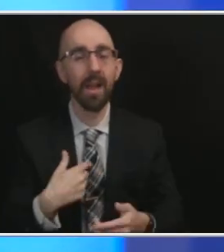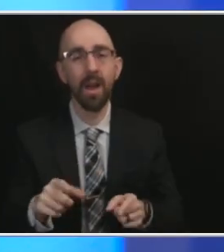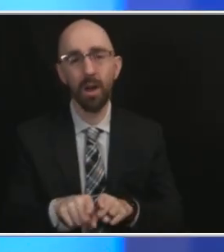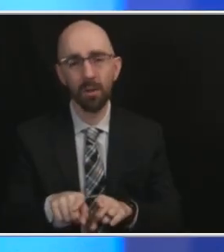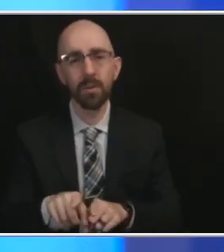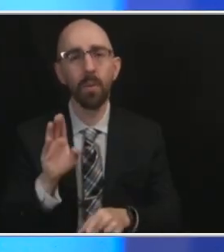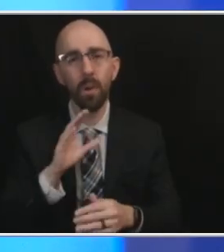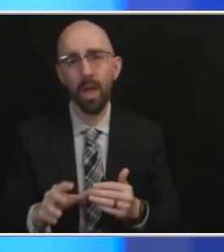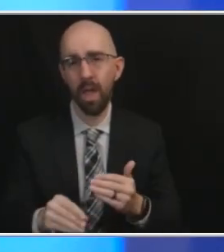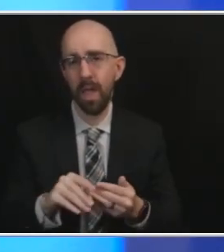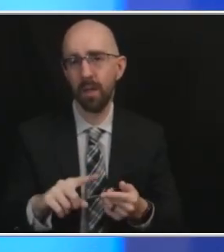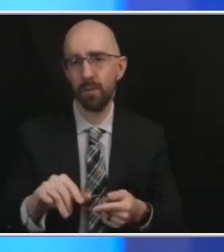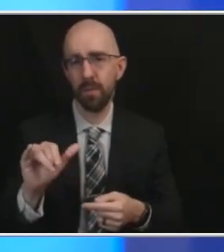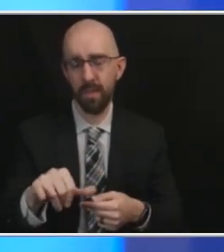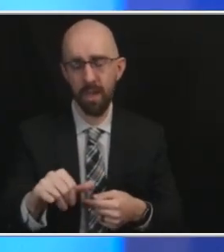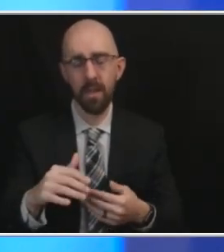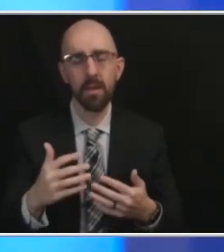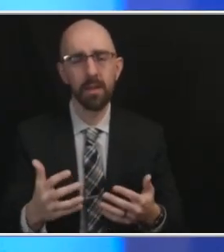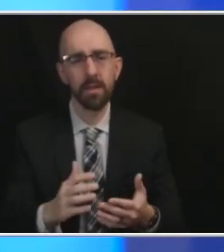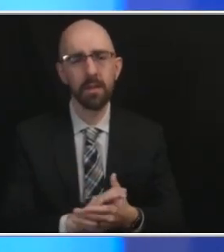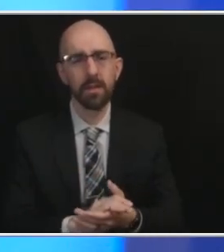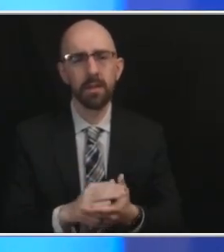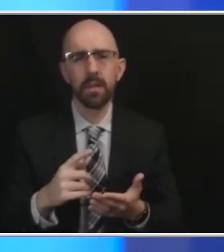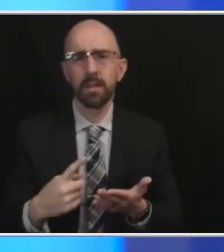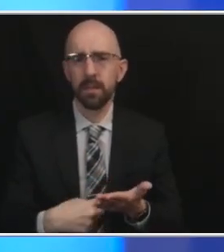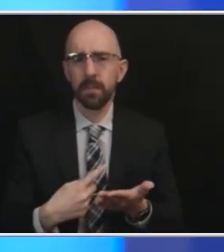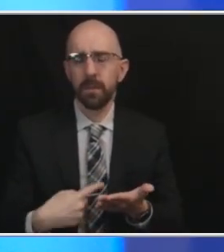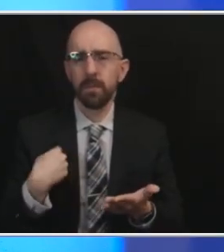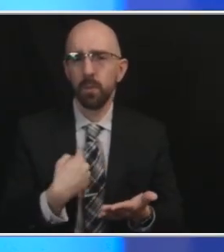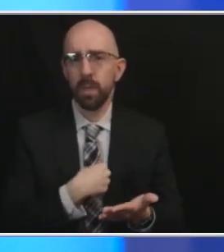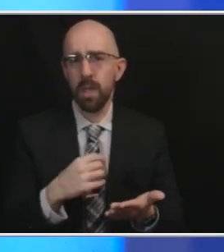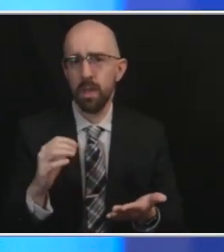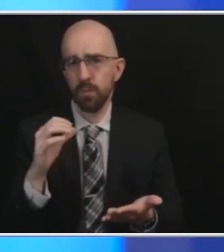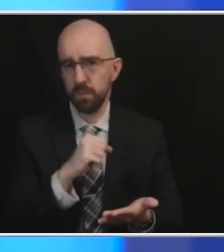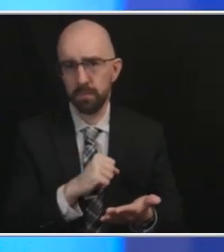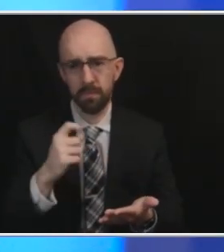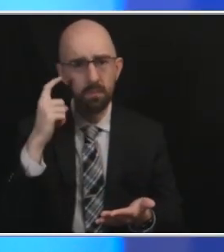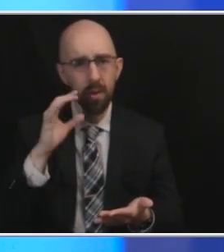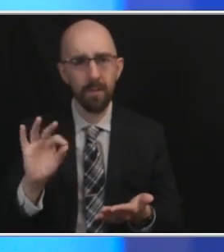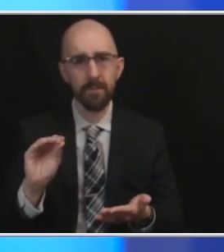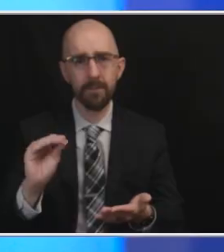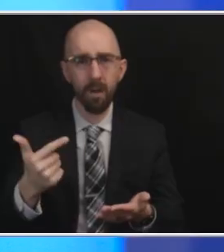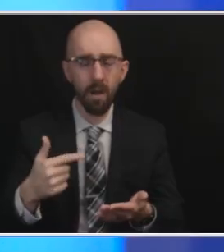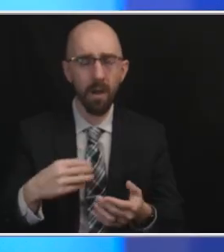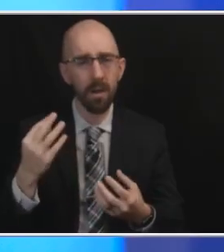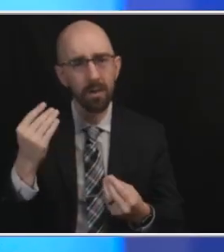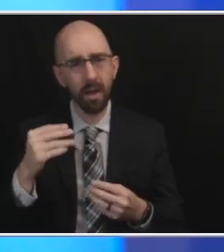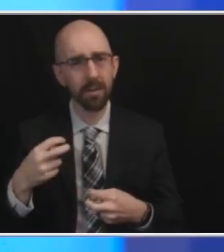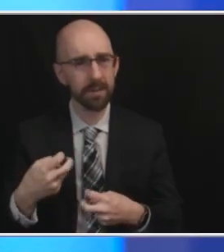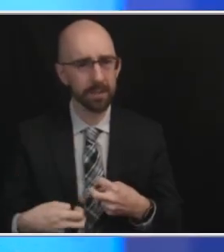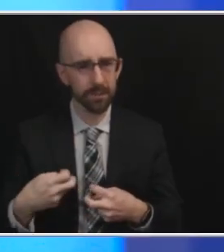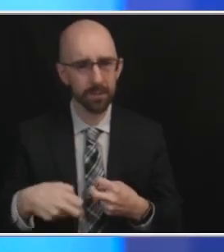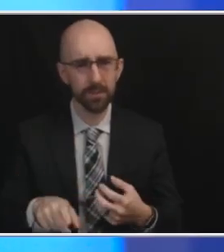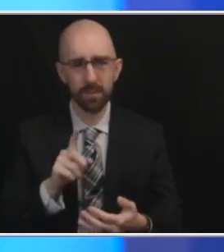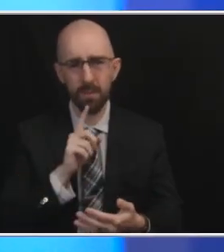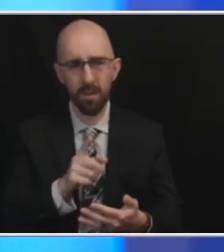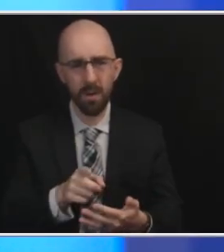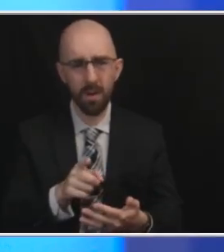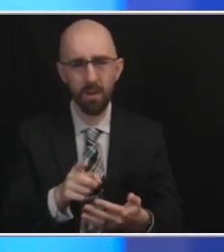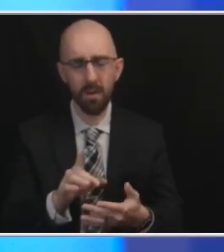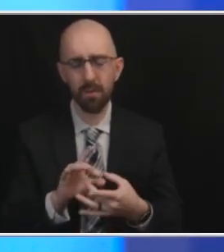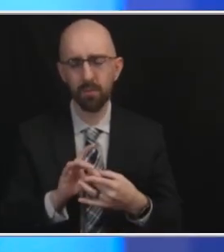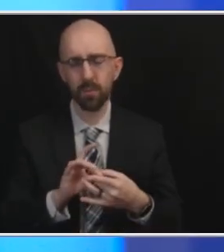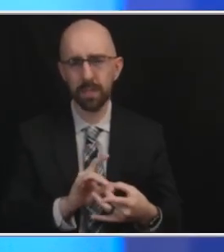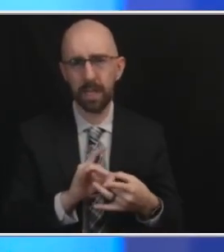to that sometimes we assume that brain fog or cognitive issues are related